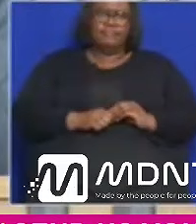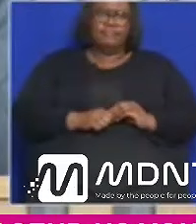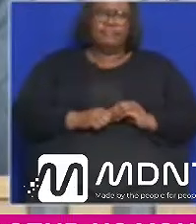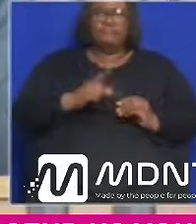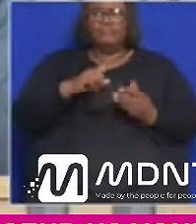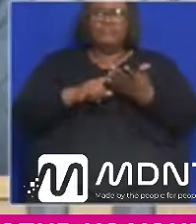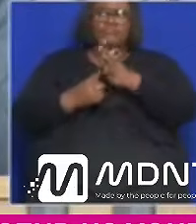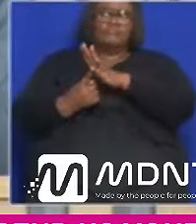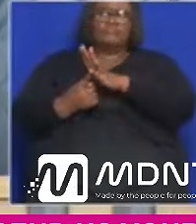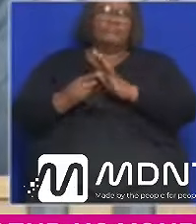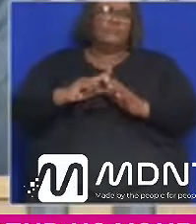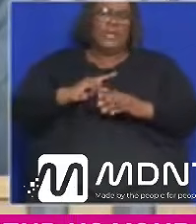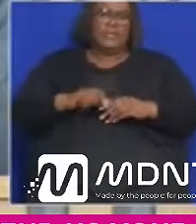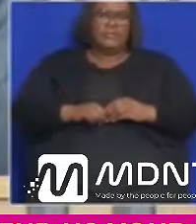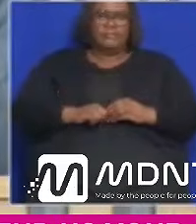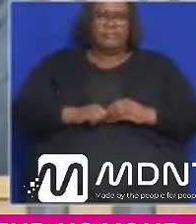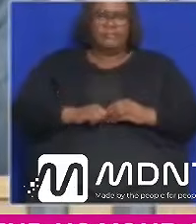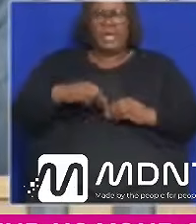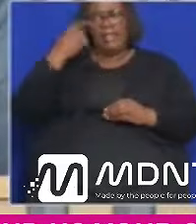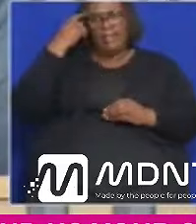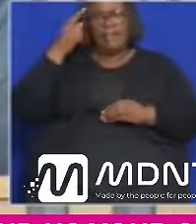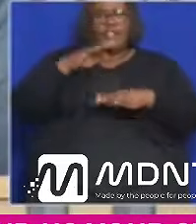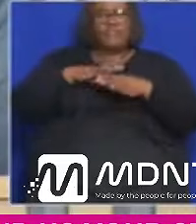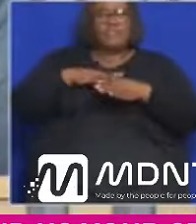I think it's the reason why I needed more money.